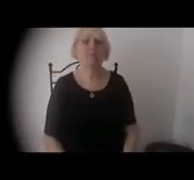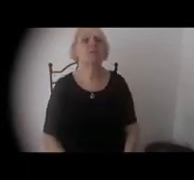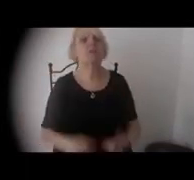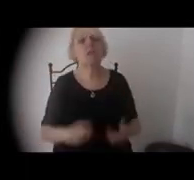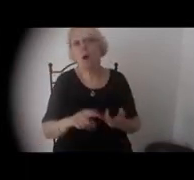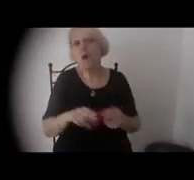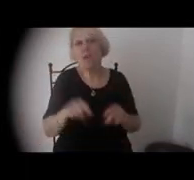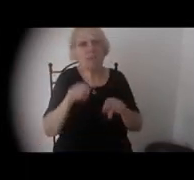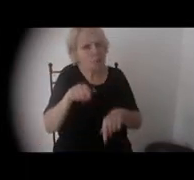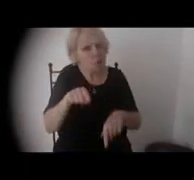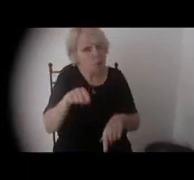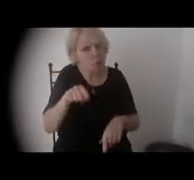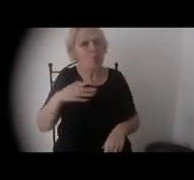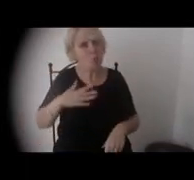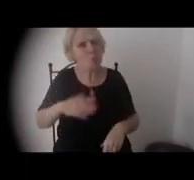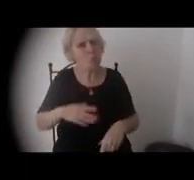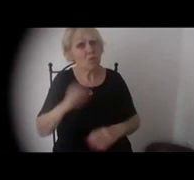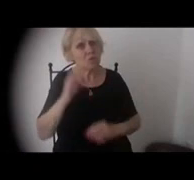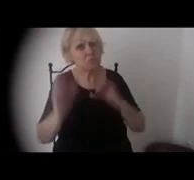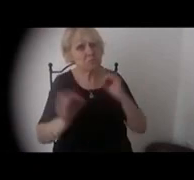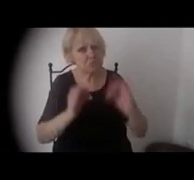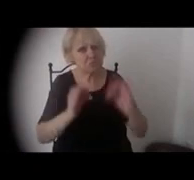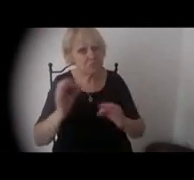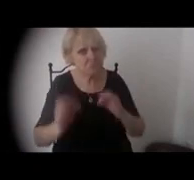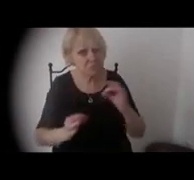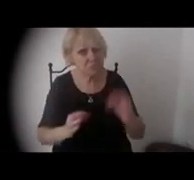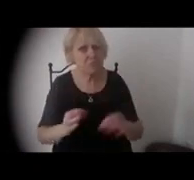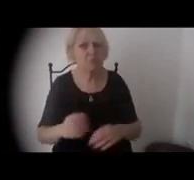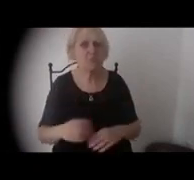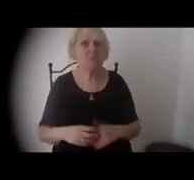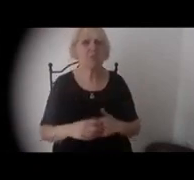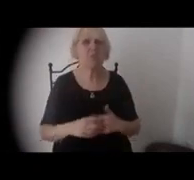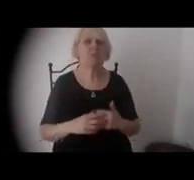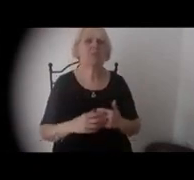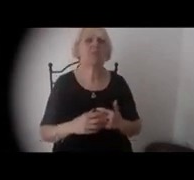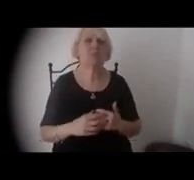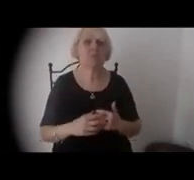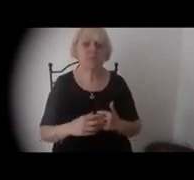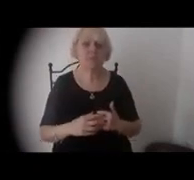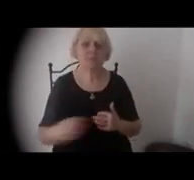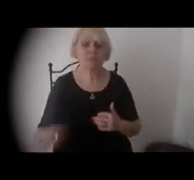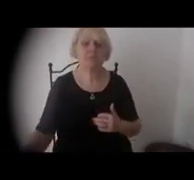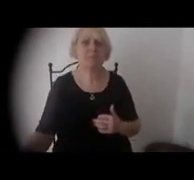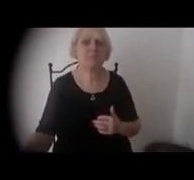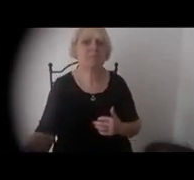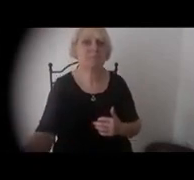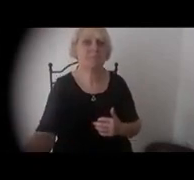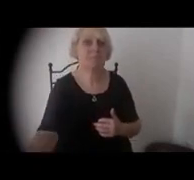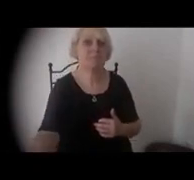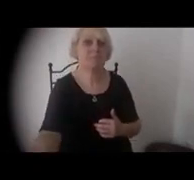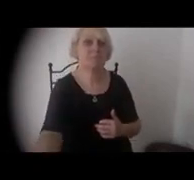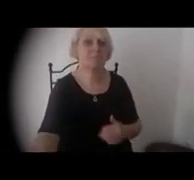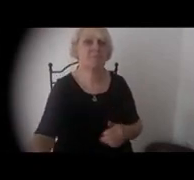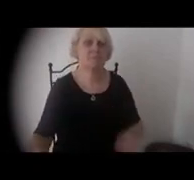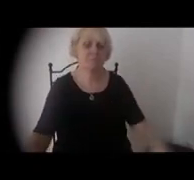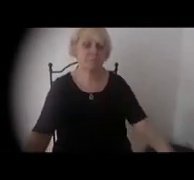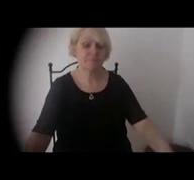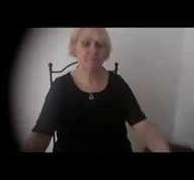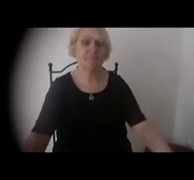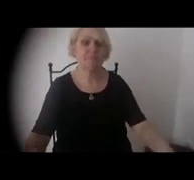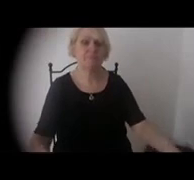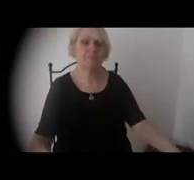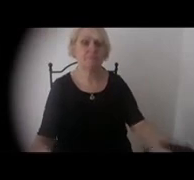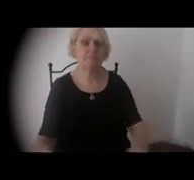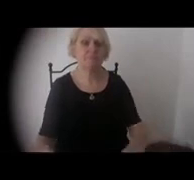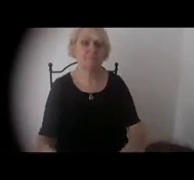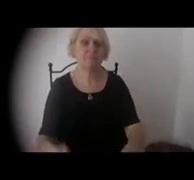questions on the chat or make comments, to say, I can't guarantee that we can respond to everything, but if we can and we've got time, then I'll